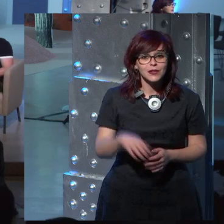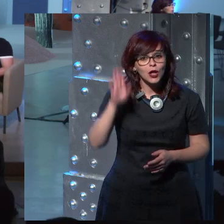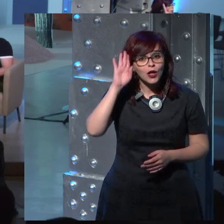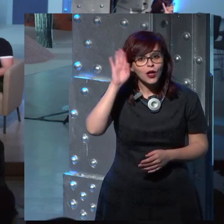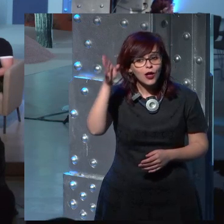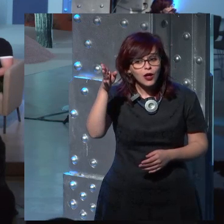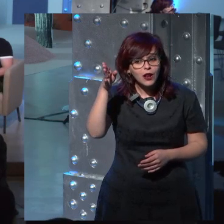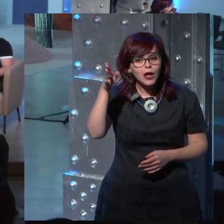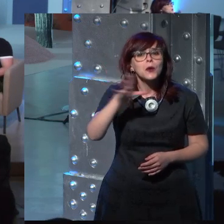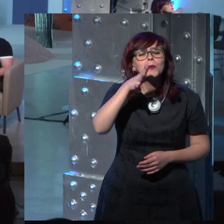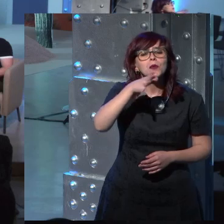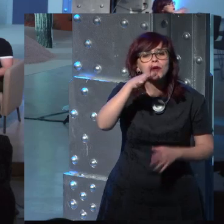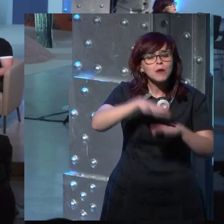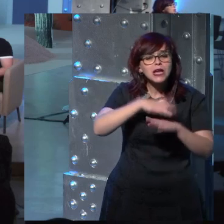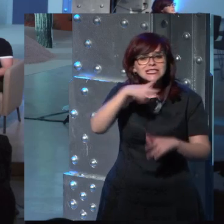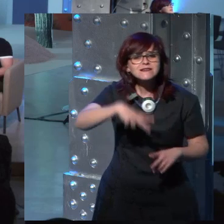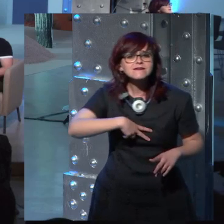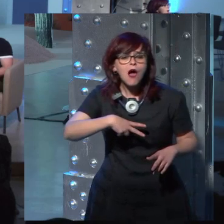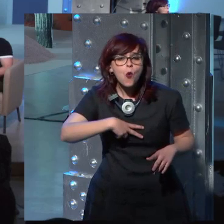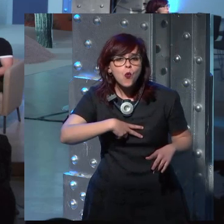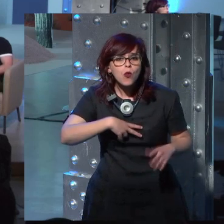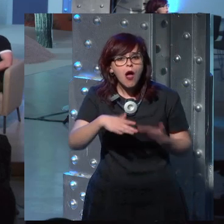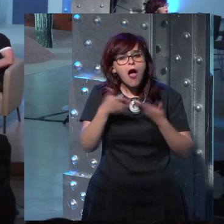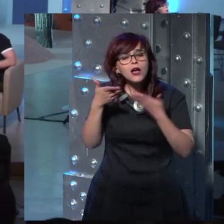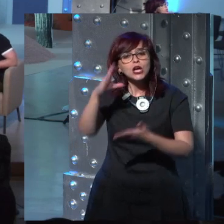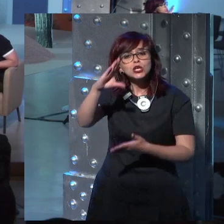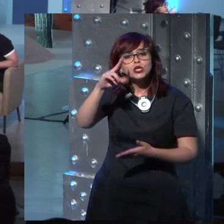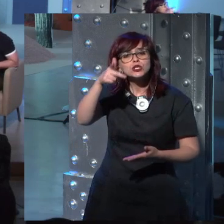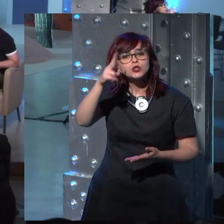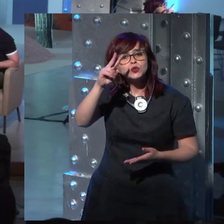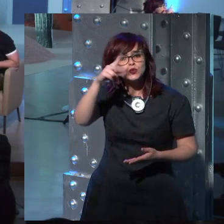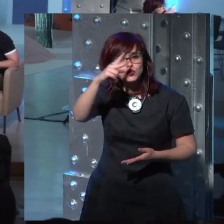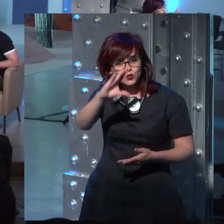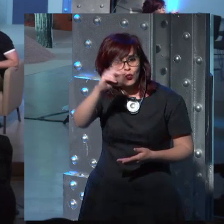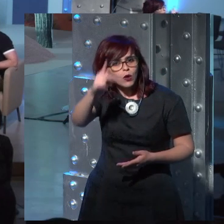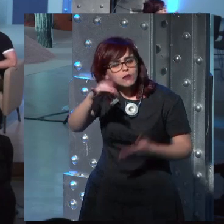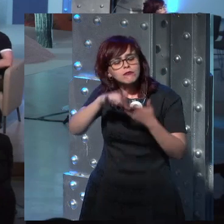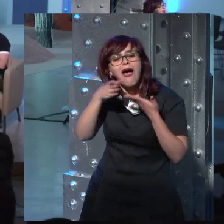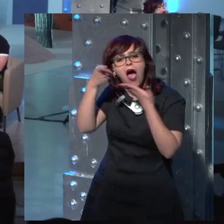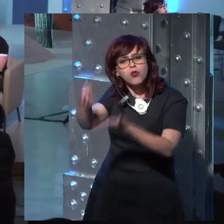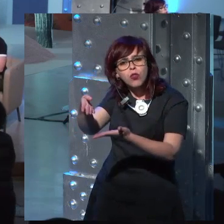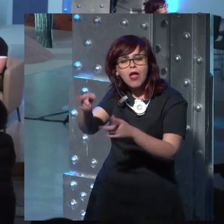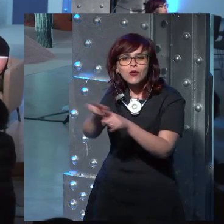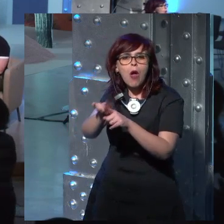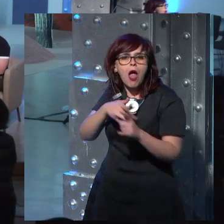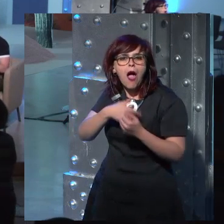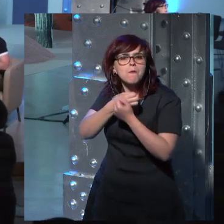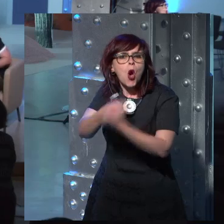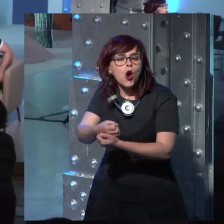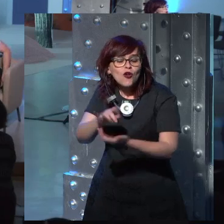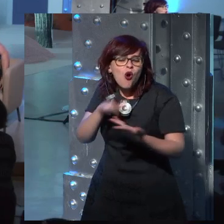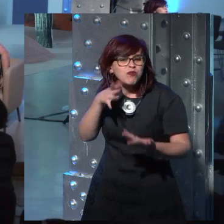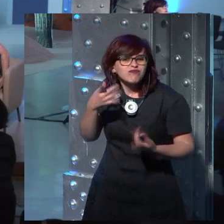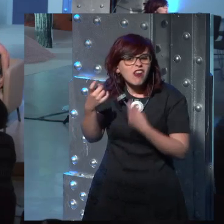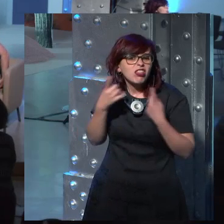Hola, ¿por qué sigue Saul ayudando? Hello. Why is Saul still helping Chuck? Is that out of love